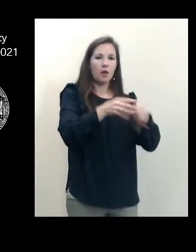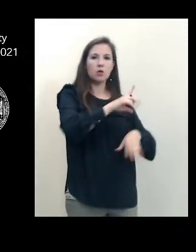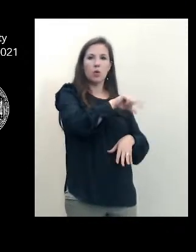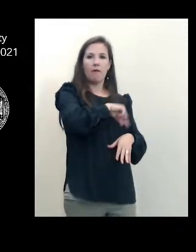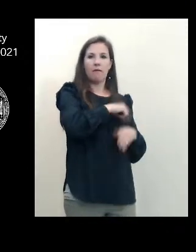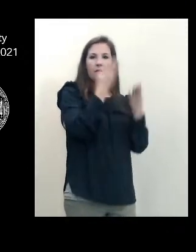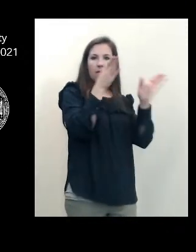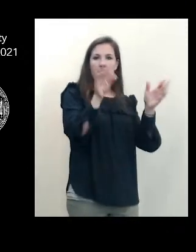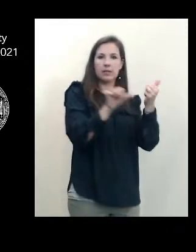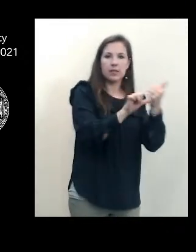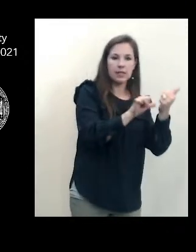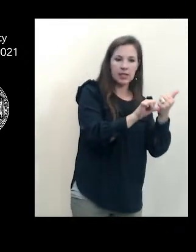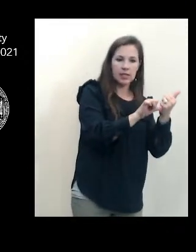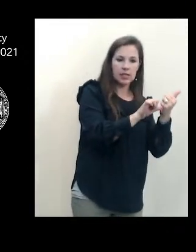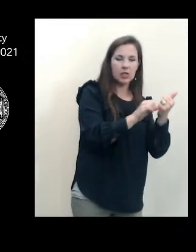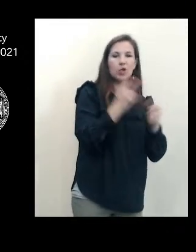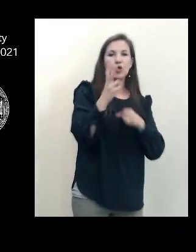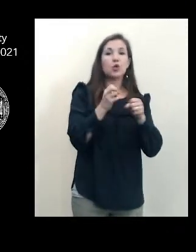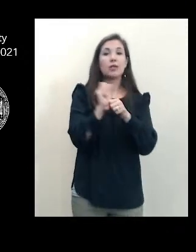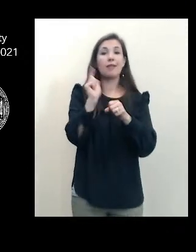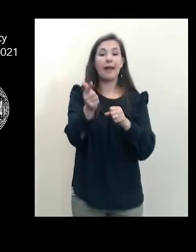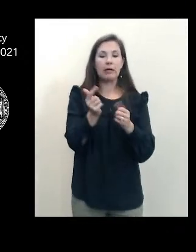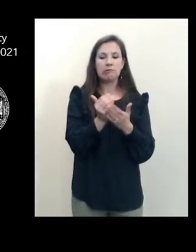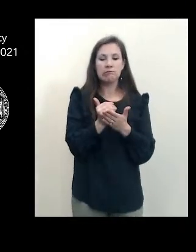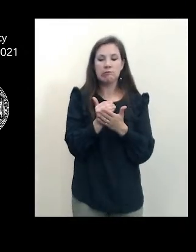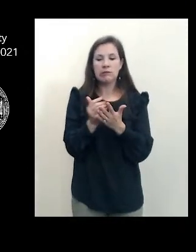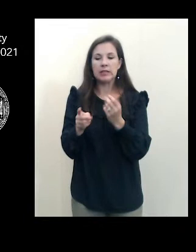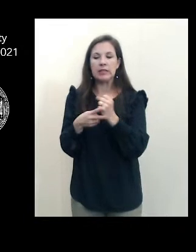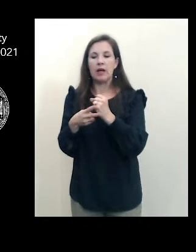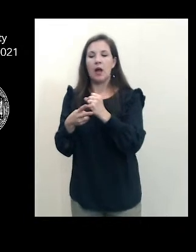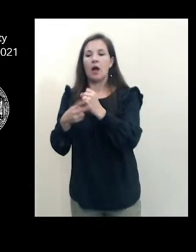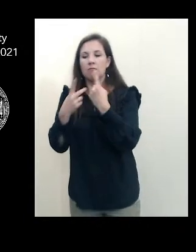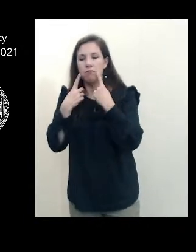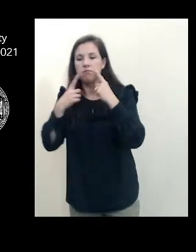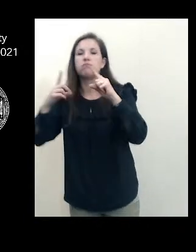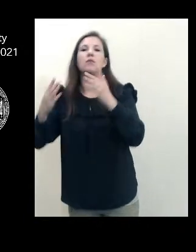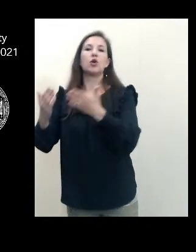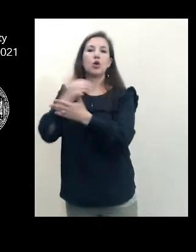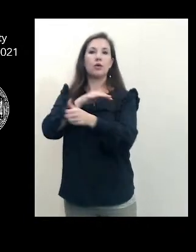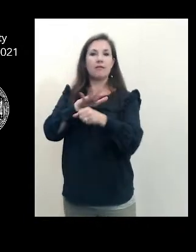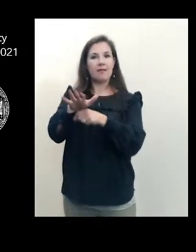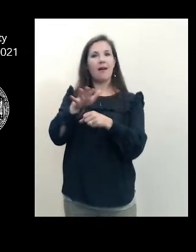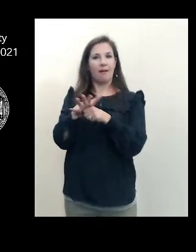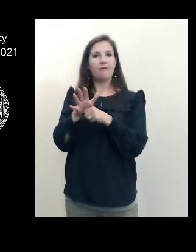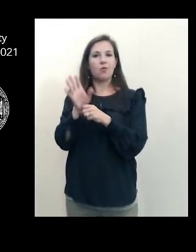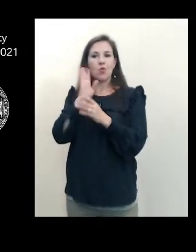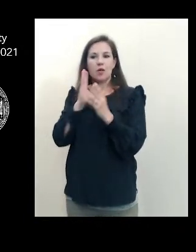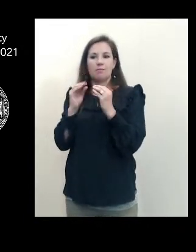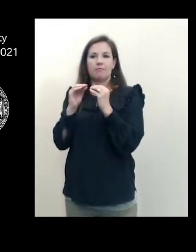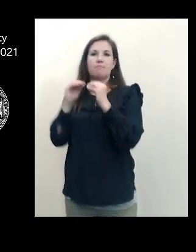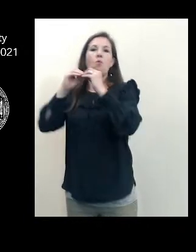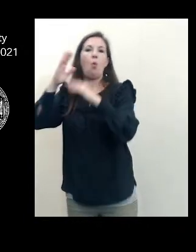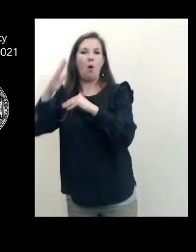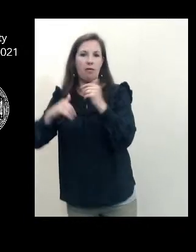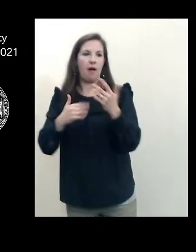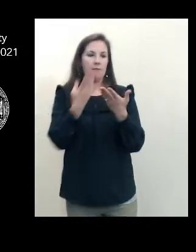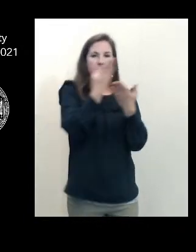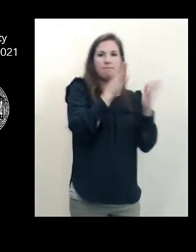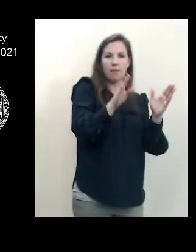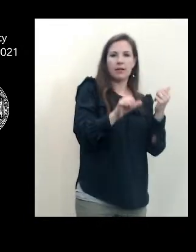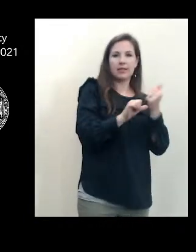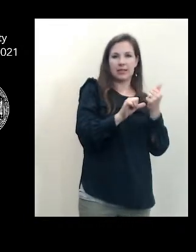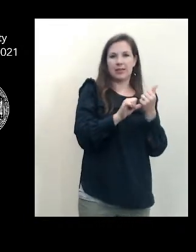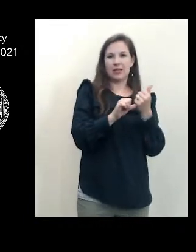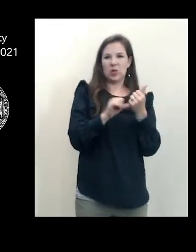public assistance until 2 years later, in which they'd probably make enough money that they would be making more than they would have received from public